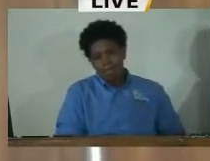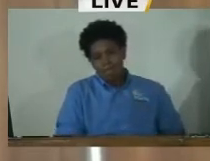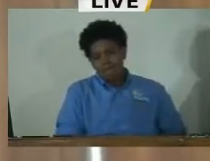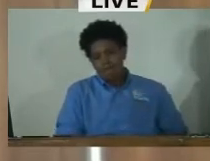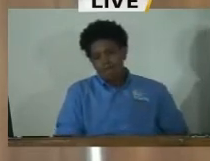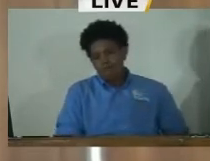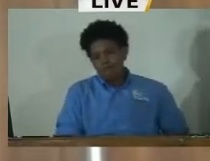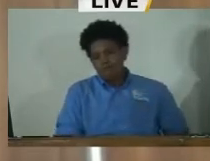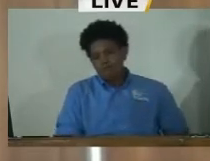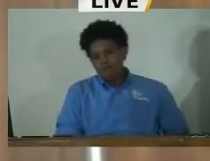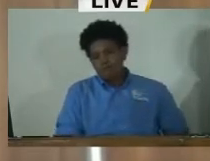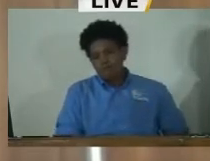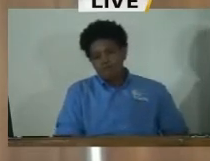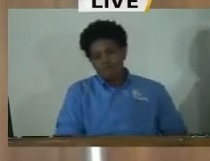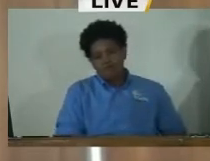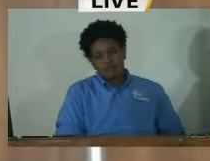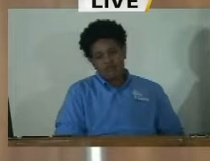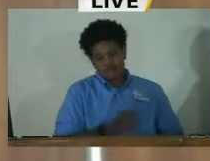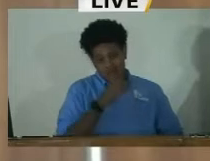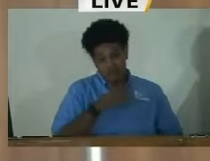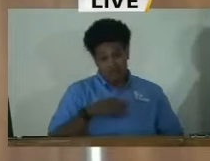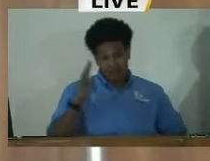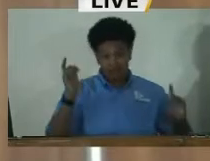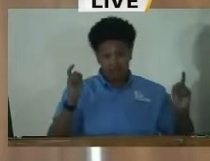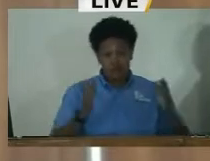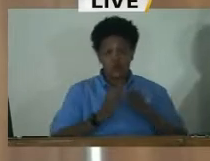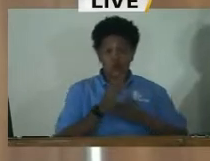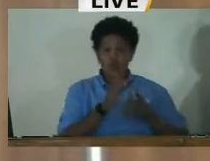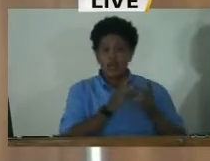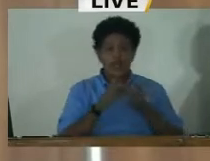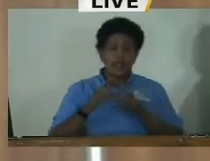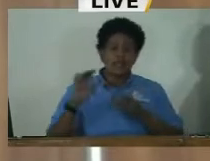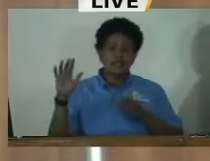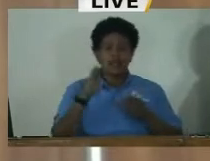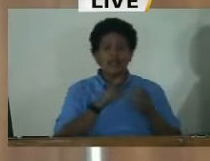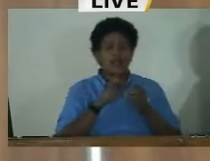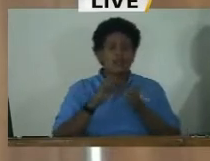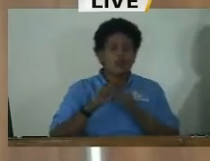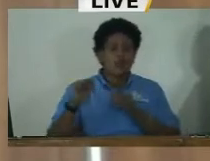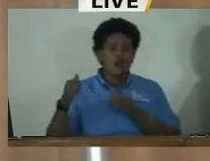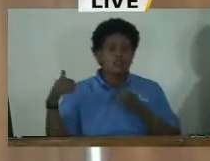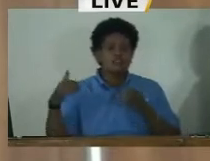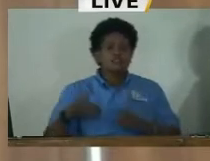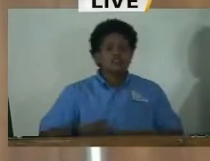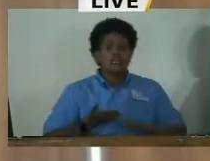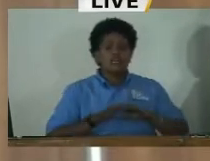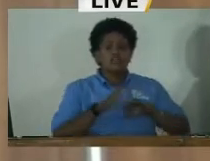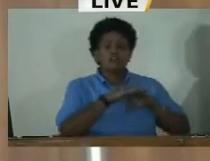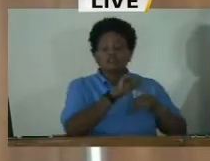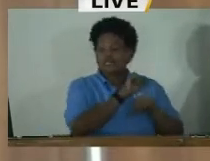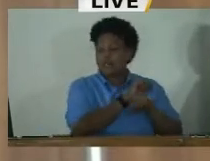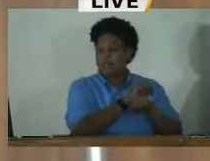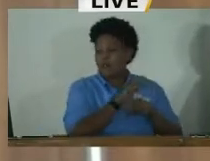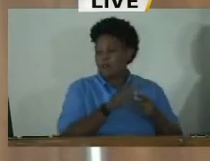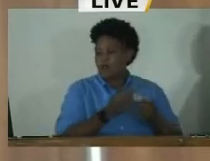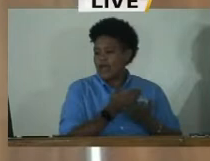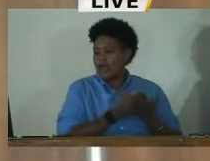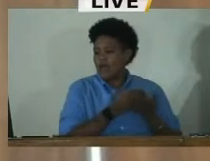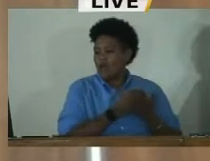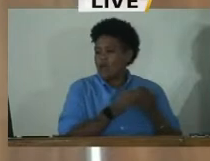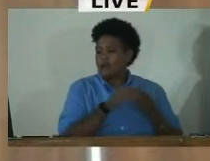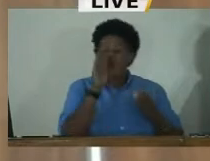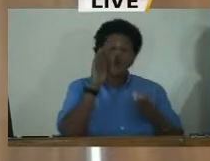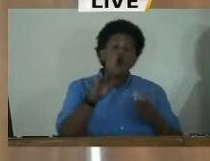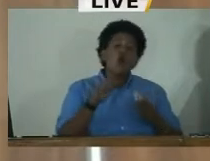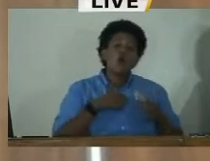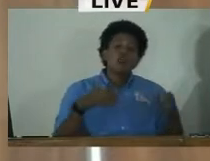And Madam Speaker, through linkages, their linkages with other sectors increase employment and income in all our sectors